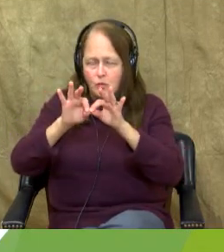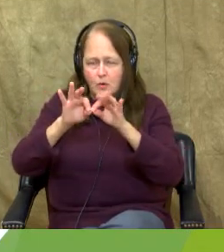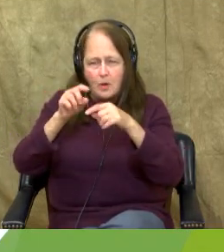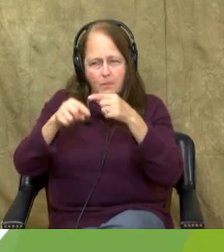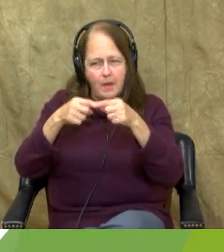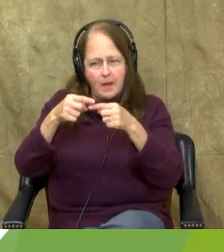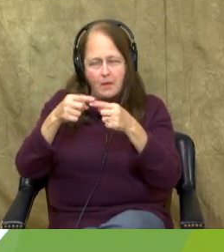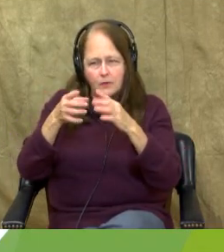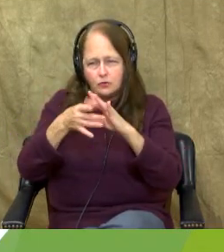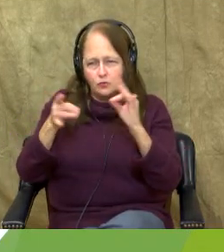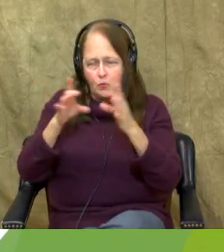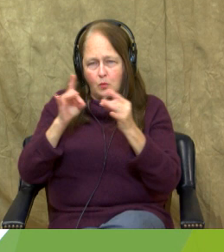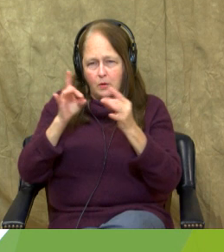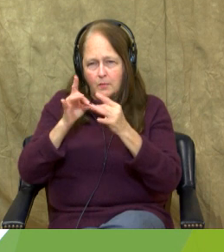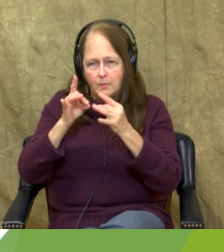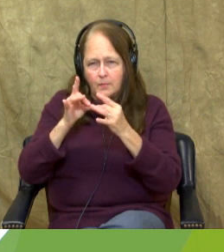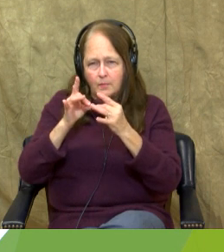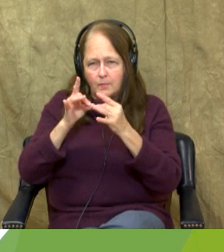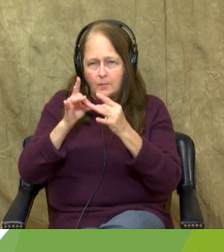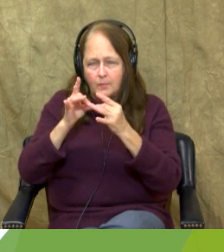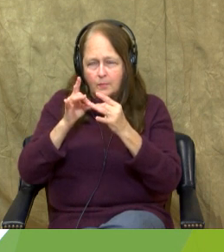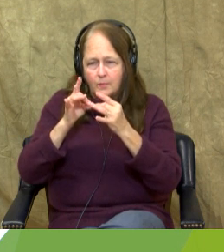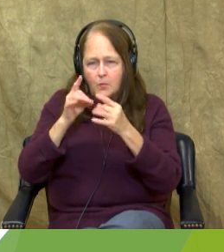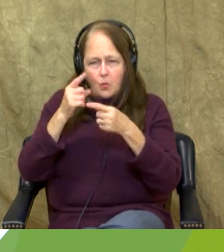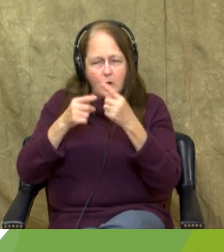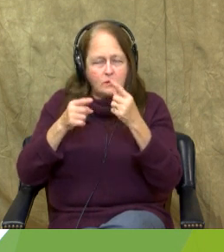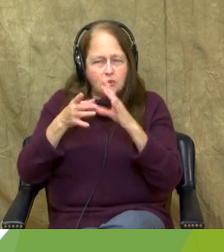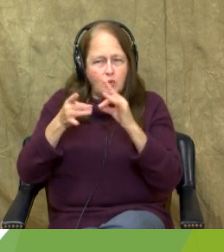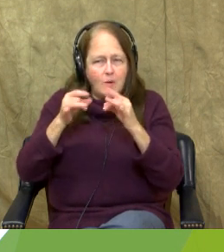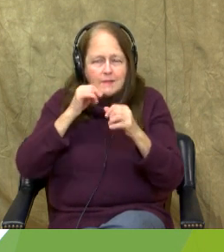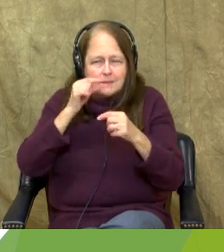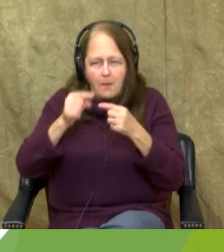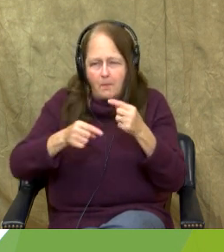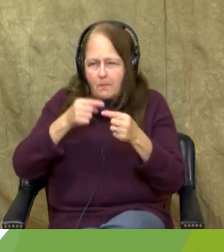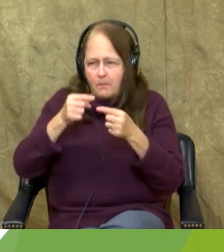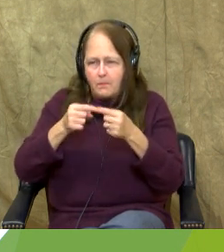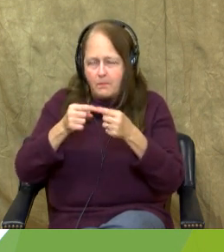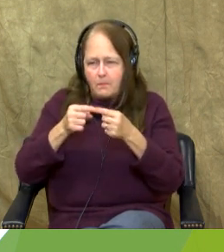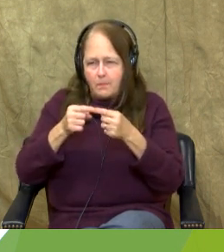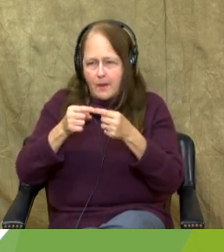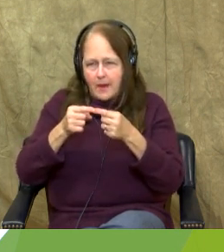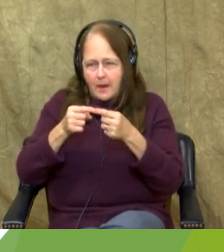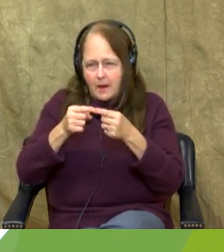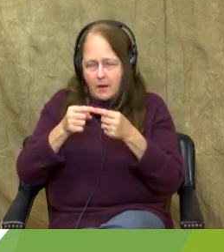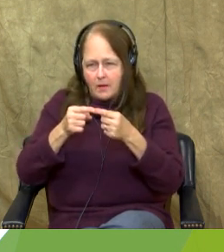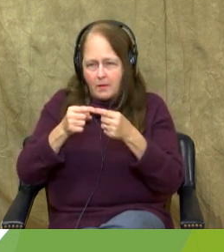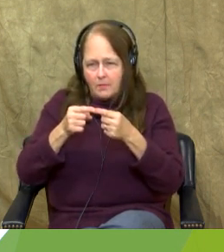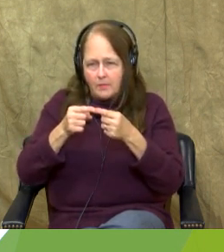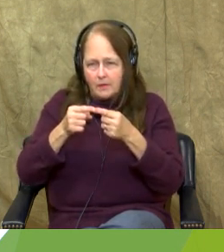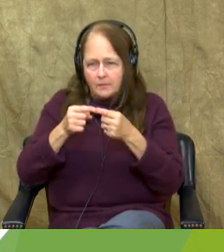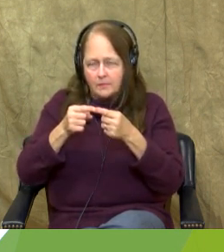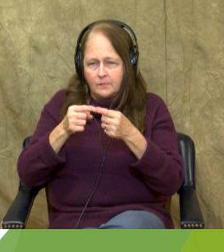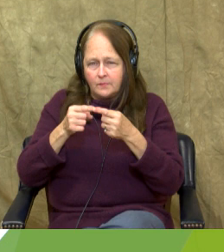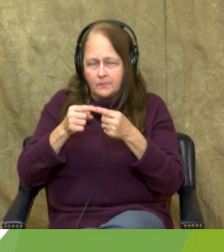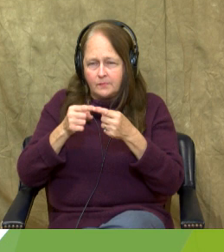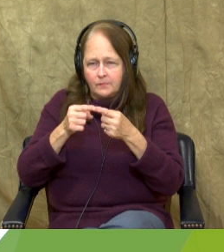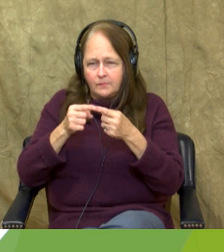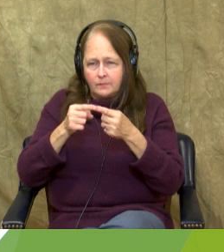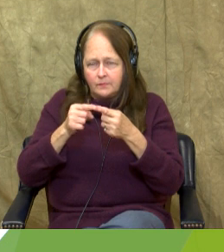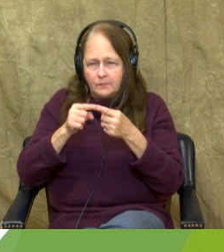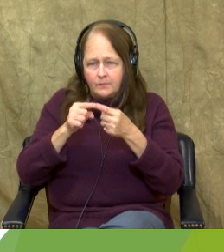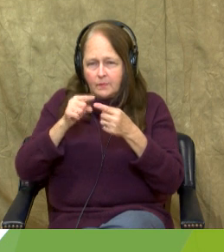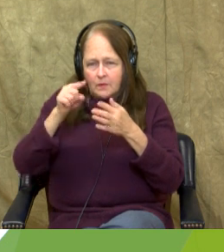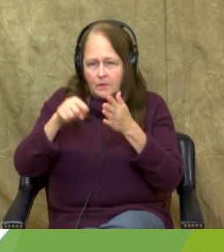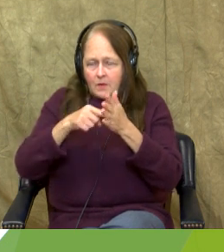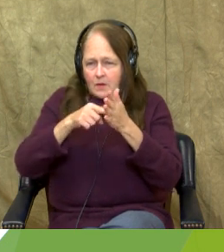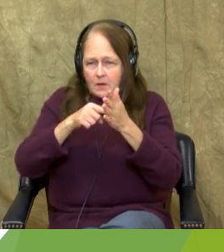we discussed main idea a lot last week. Let's recap. Main idea is what the story is mostly about.